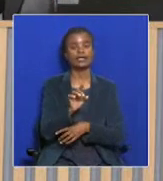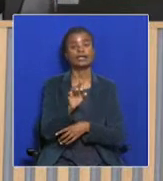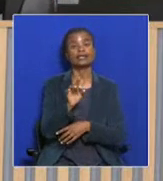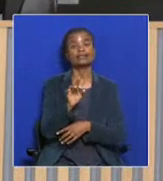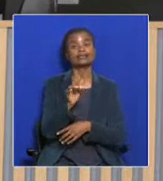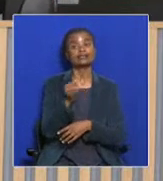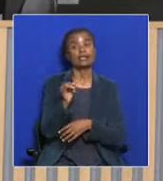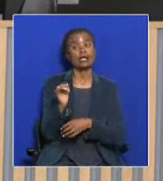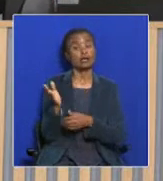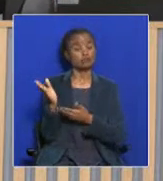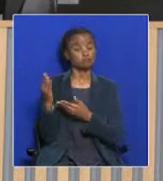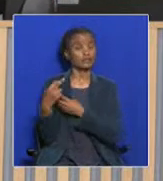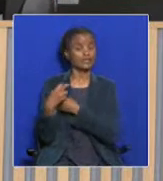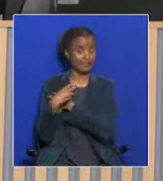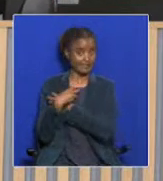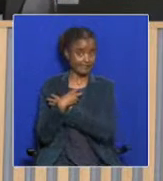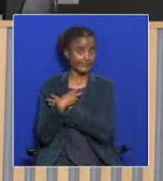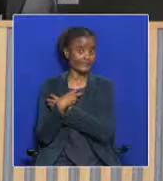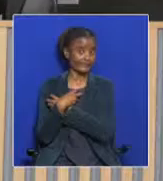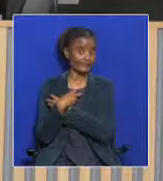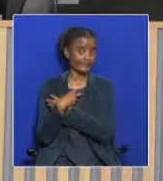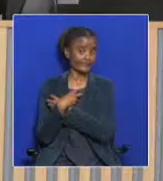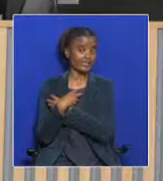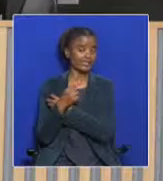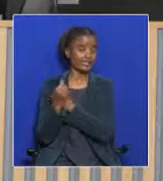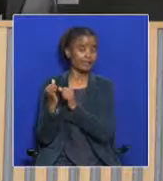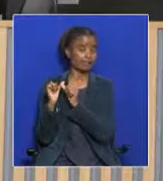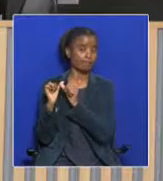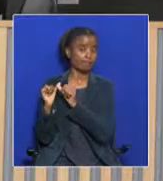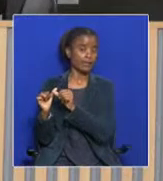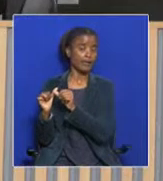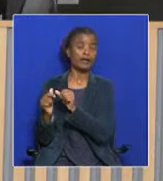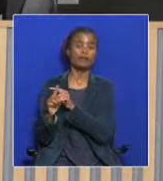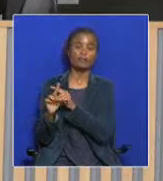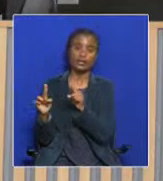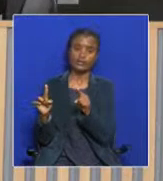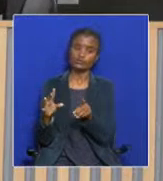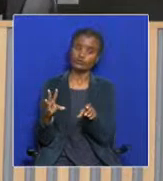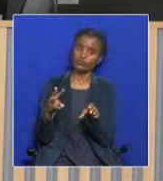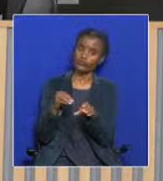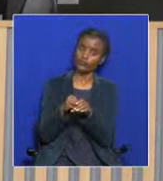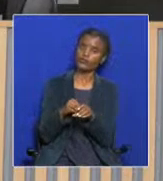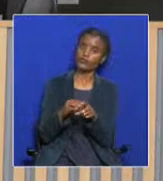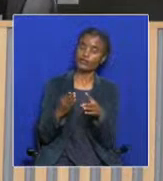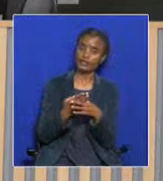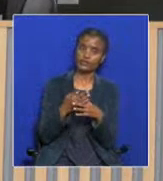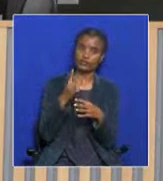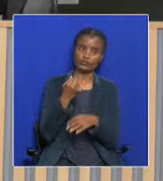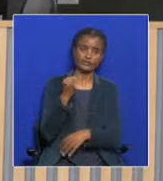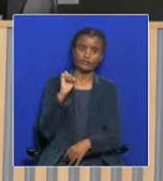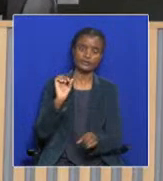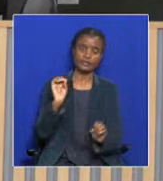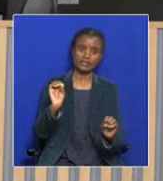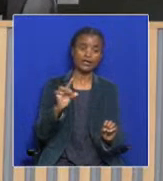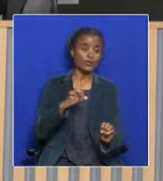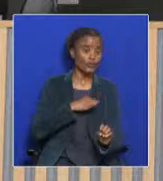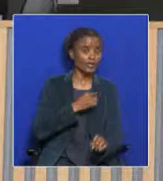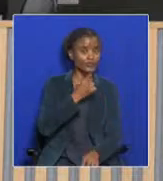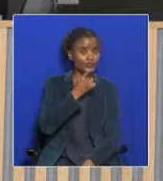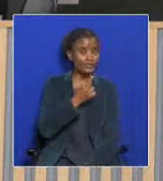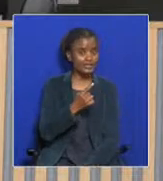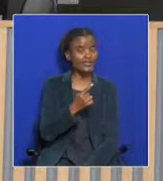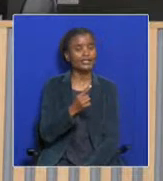continued to be involved with this. You say because it's a duty of a commander to continue to